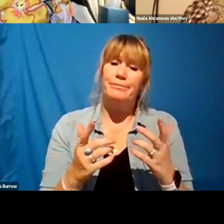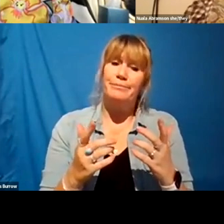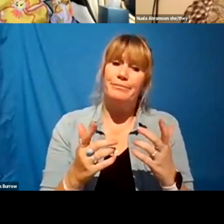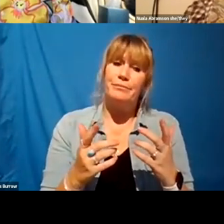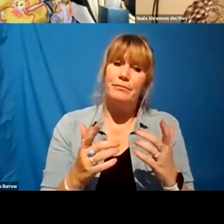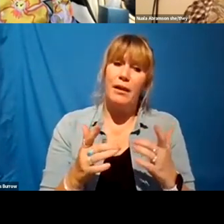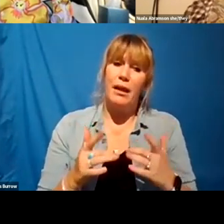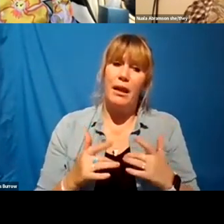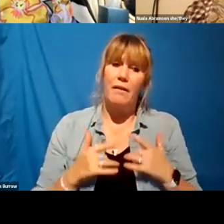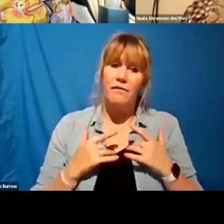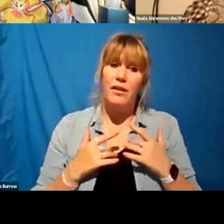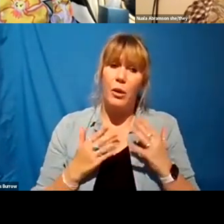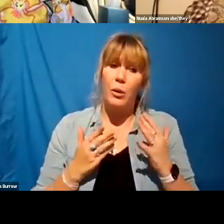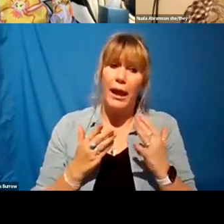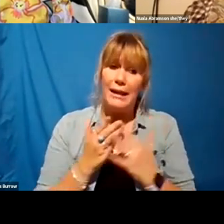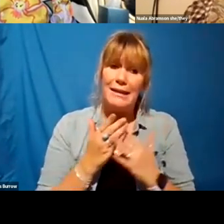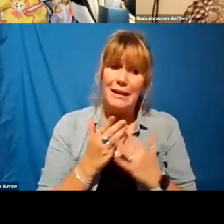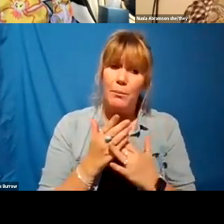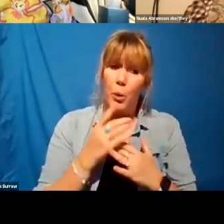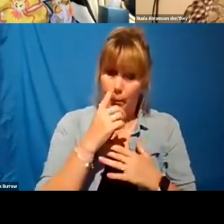it's accessible in that way.